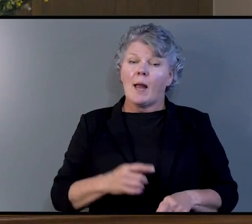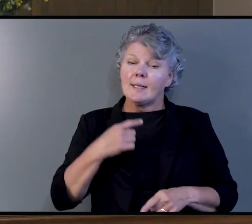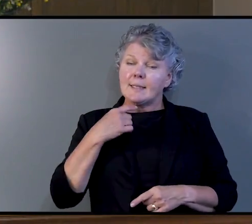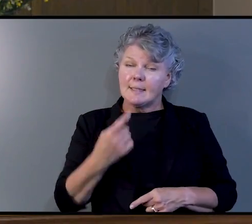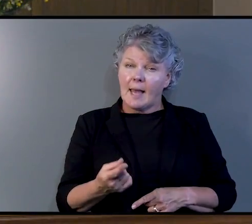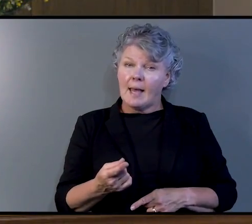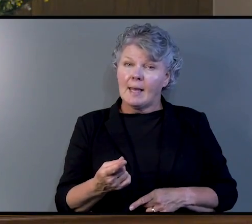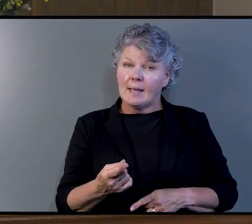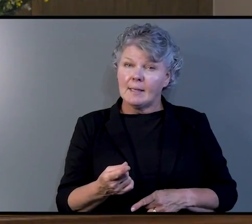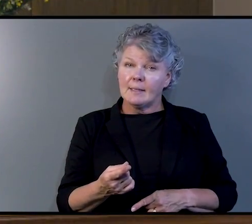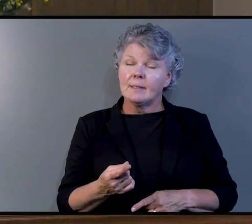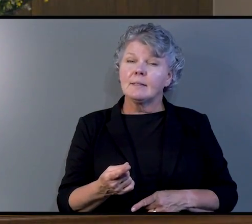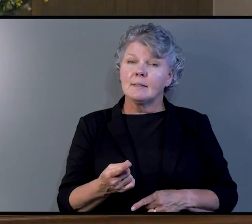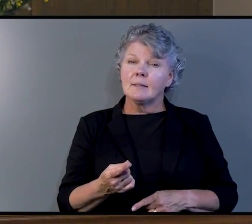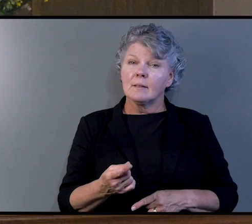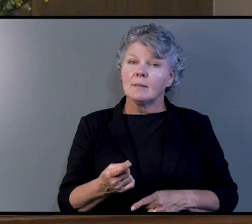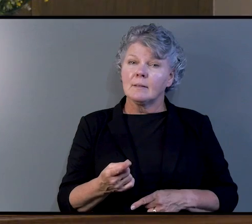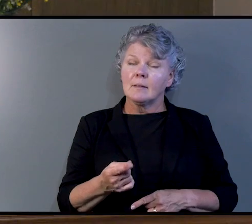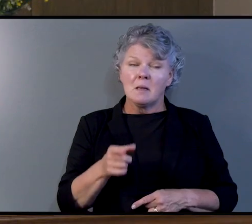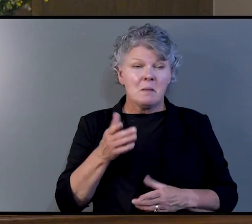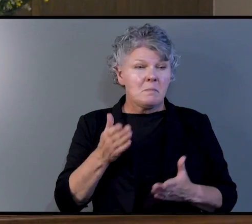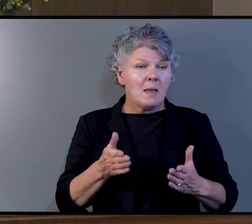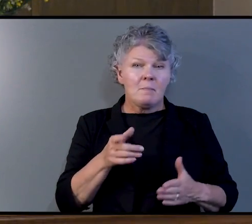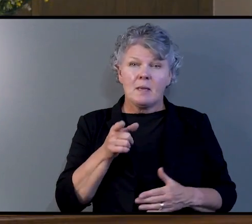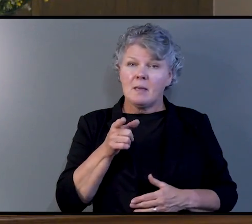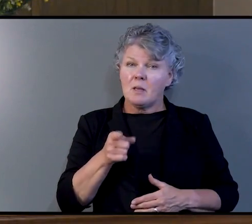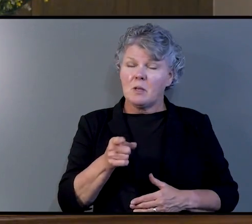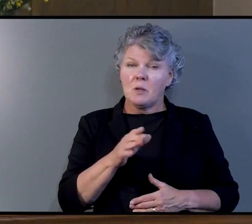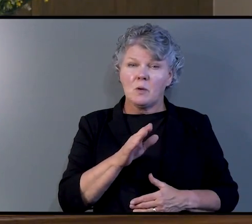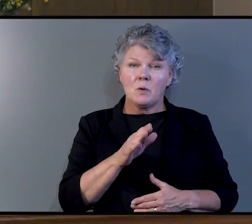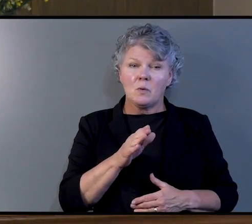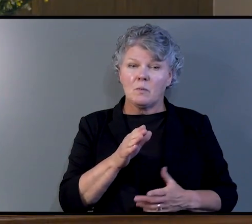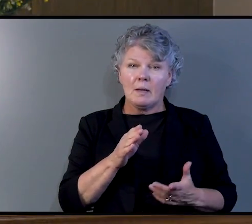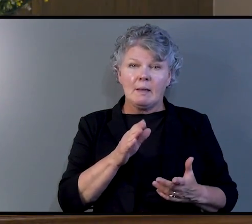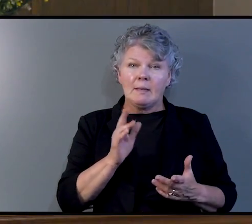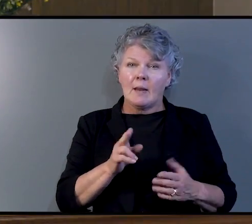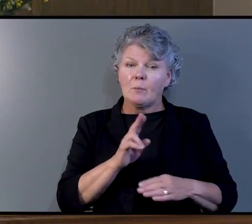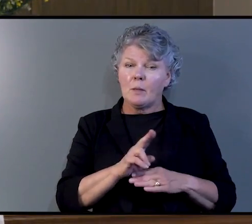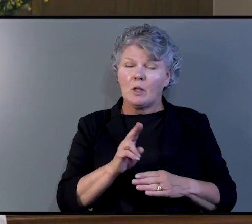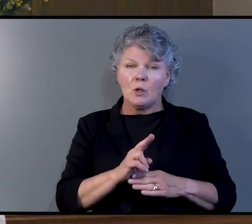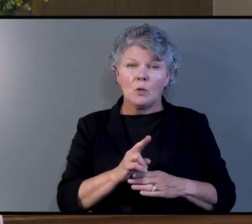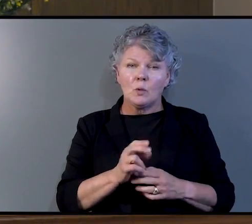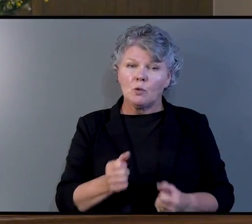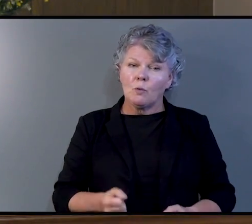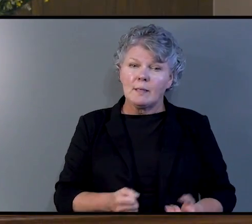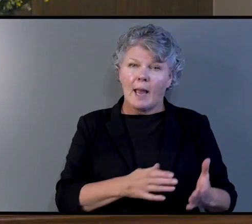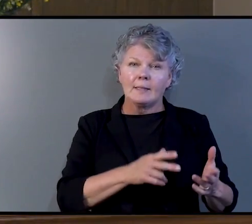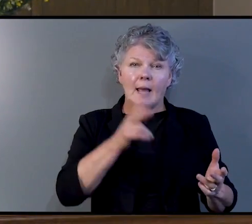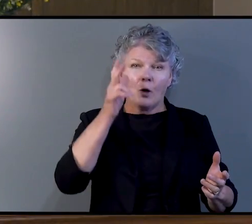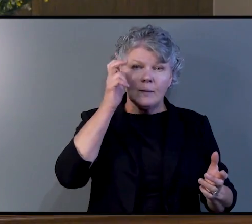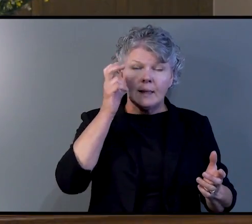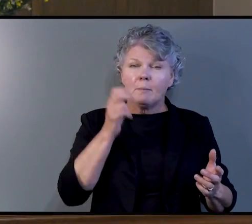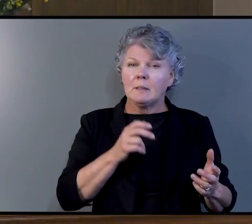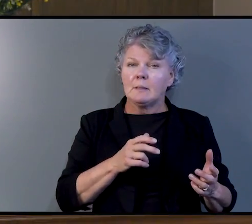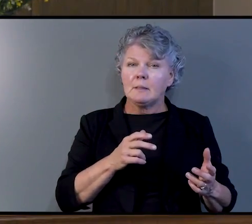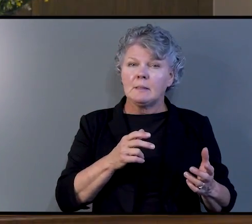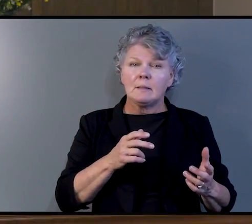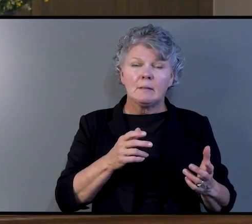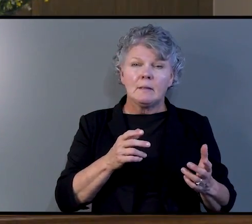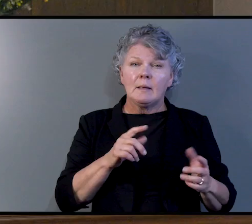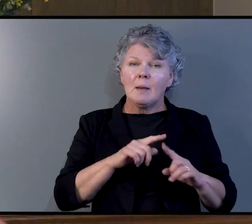the passage, we have prayer. You may never be used to cast out demons or heal the sick, but we have the gift of